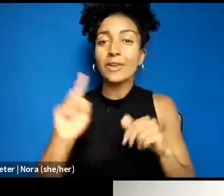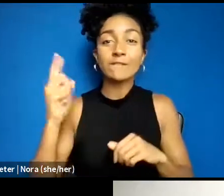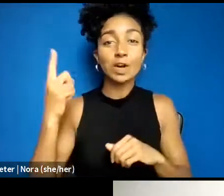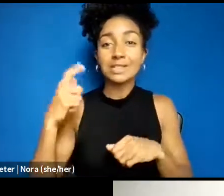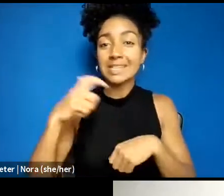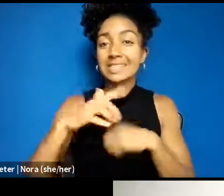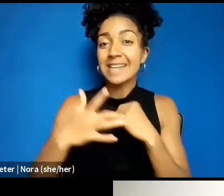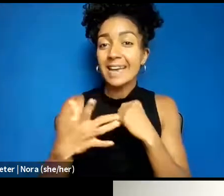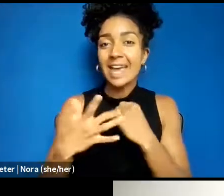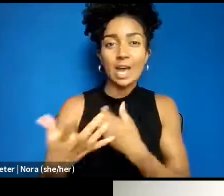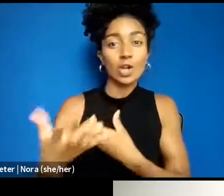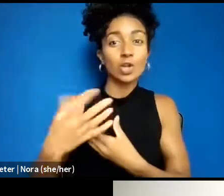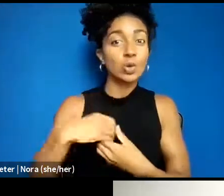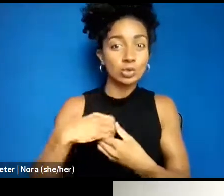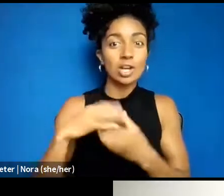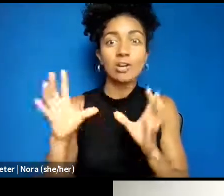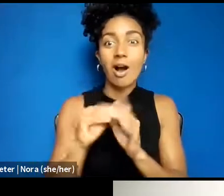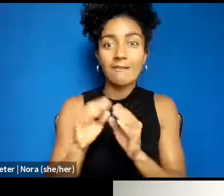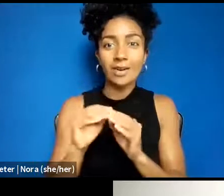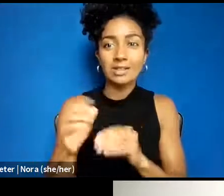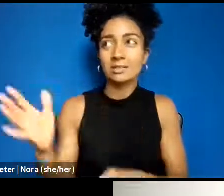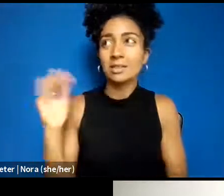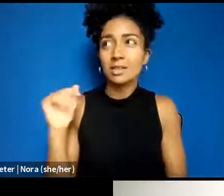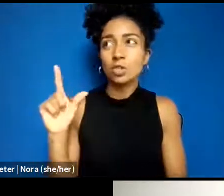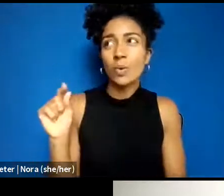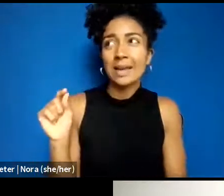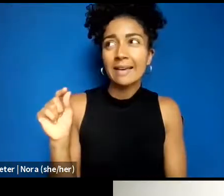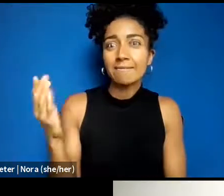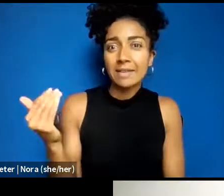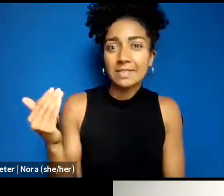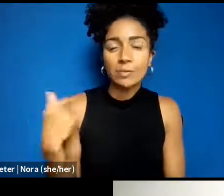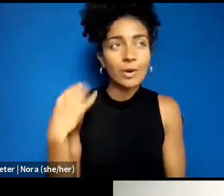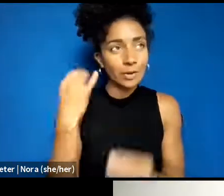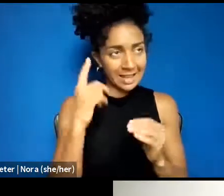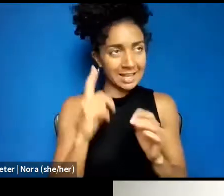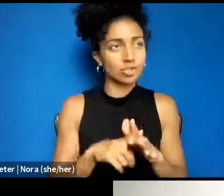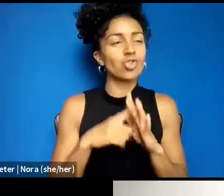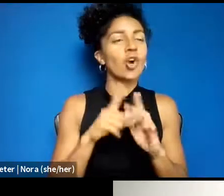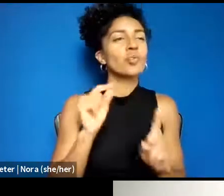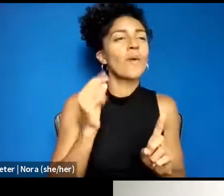We started thinking about it in 2014. It was one of those things